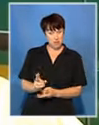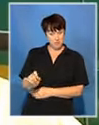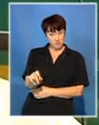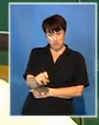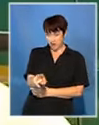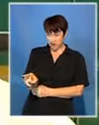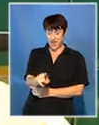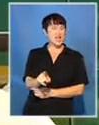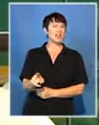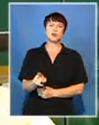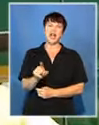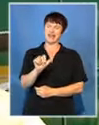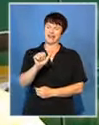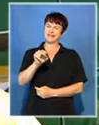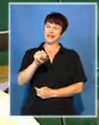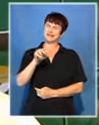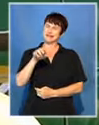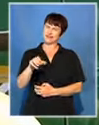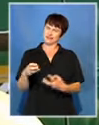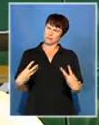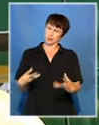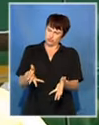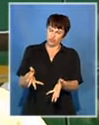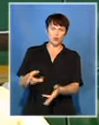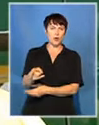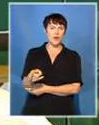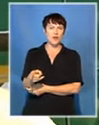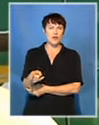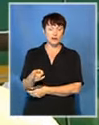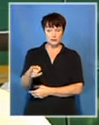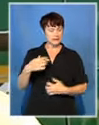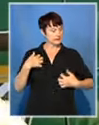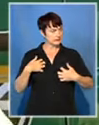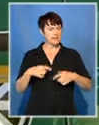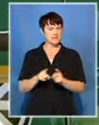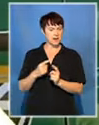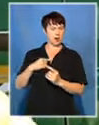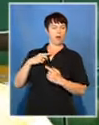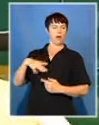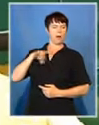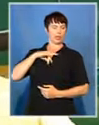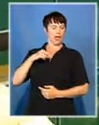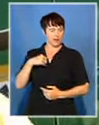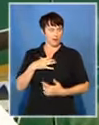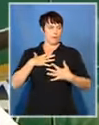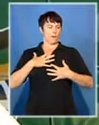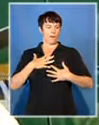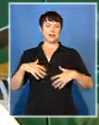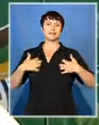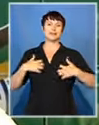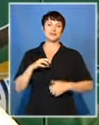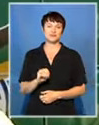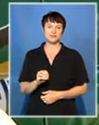the ANC people as we know them. We are very excited by that because, again, they